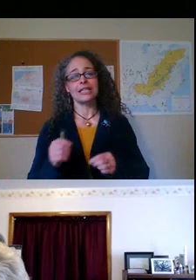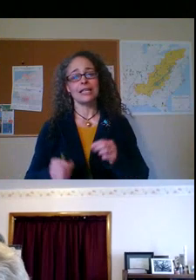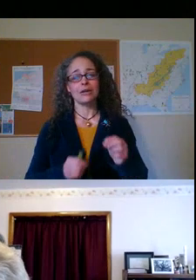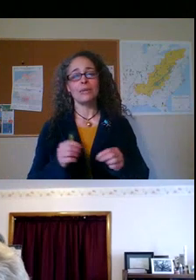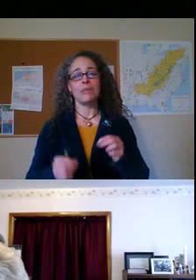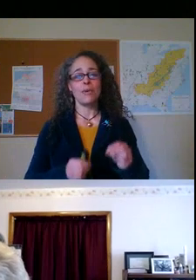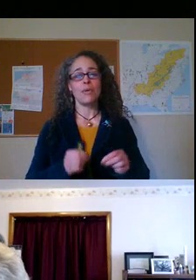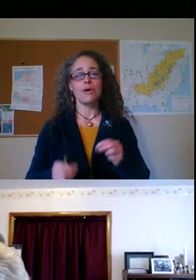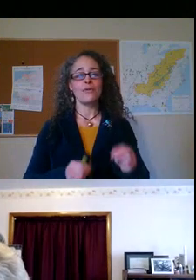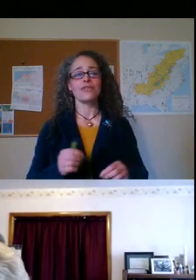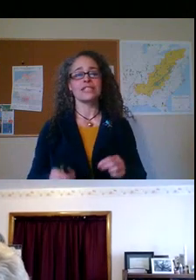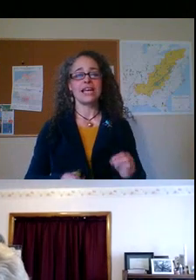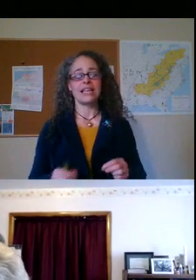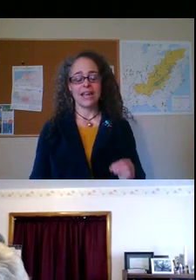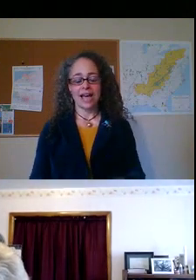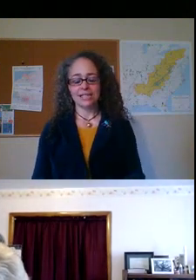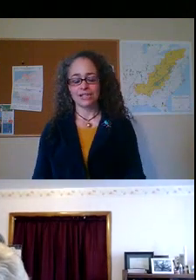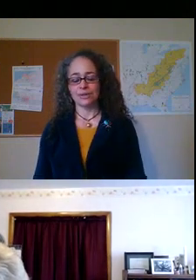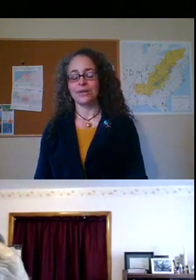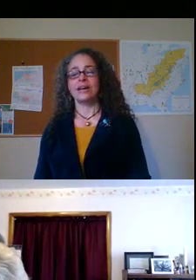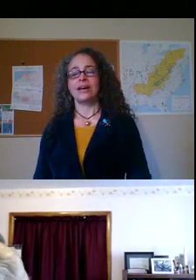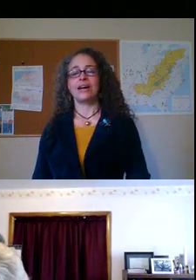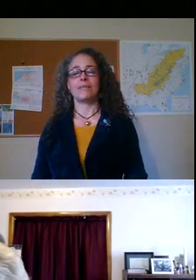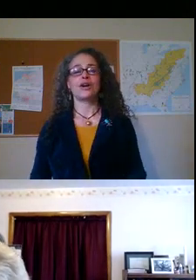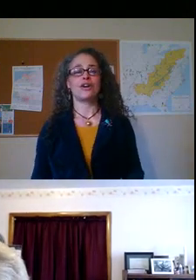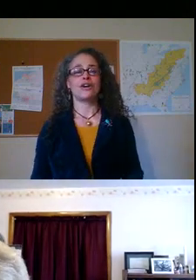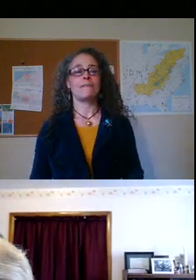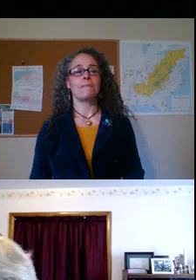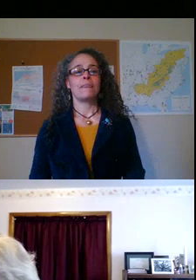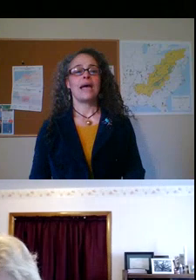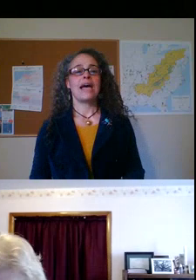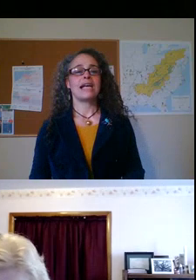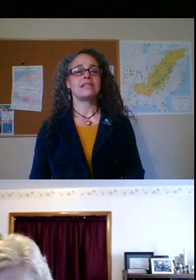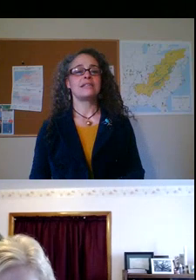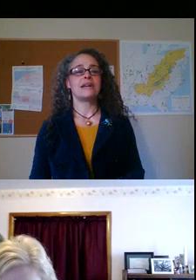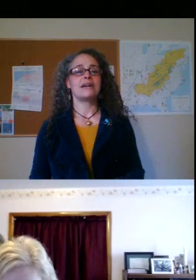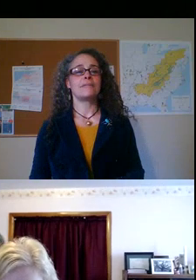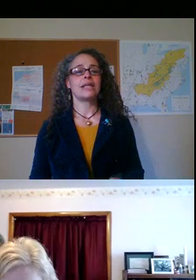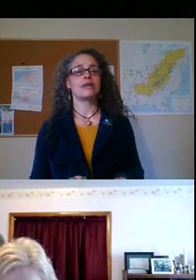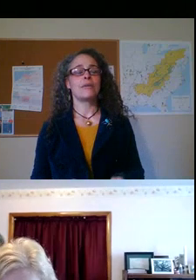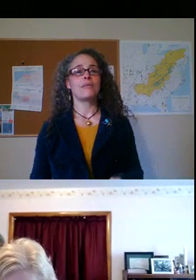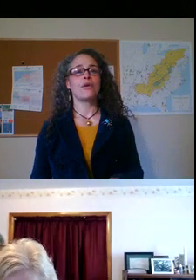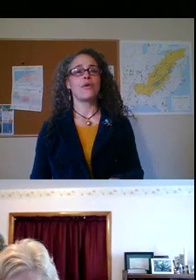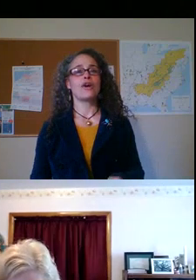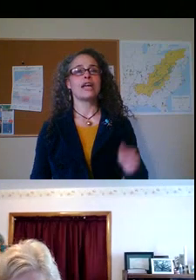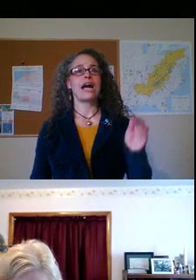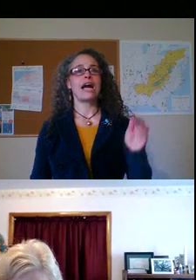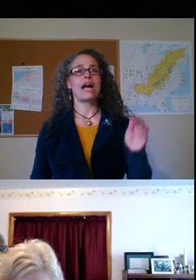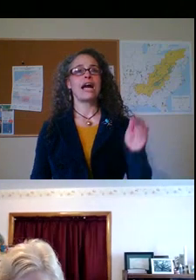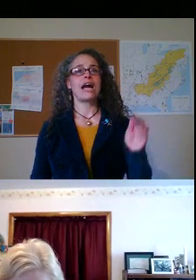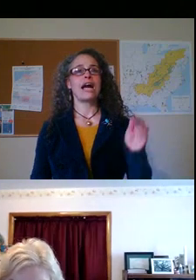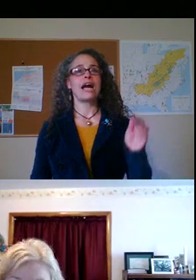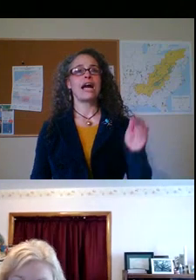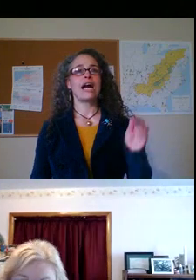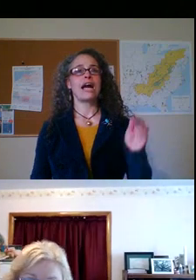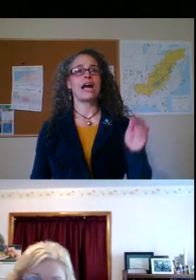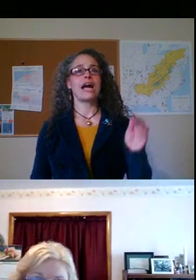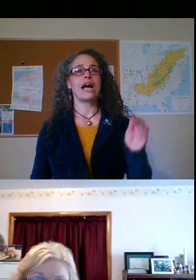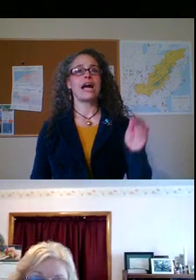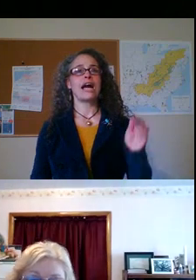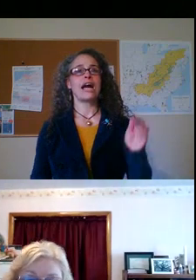there's just a little bit more oversight that has to occur, and a little bit more work. Actually,